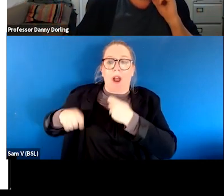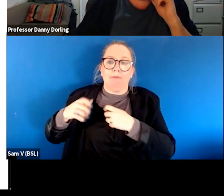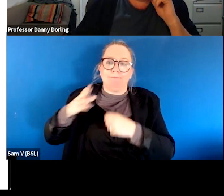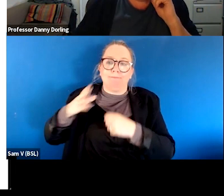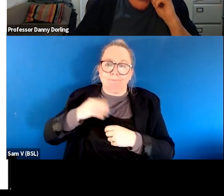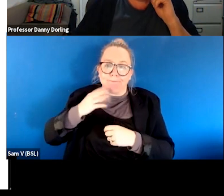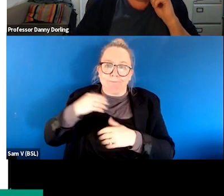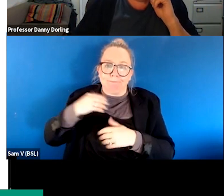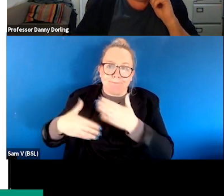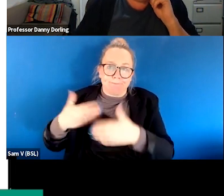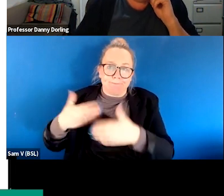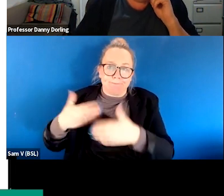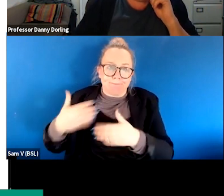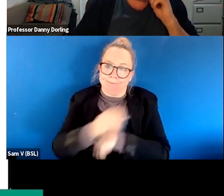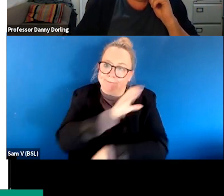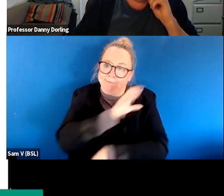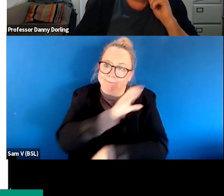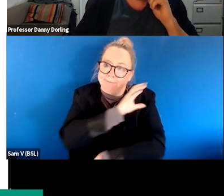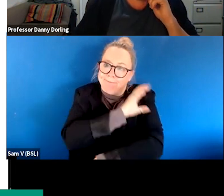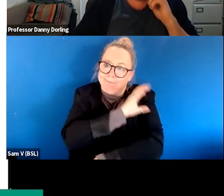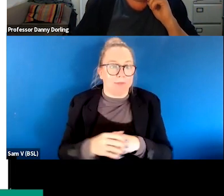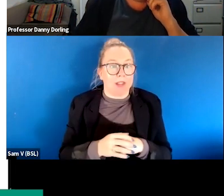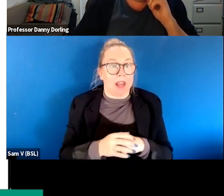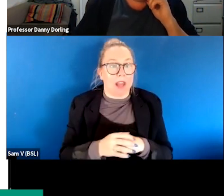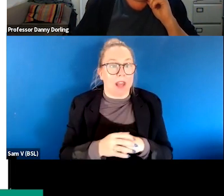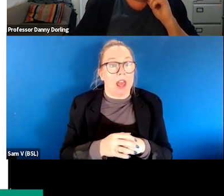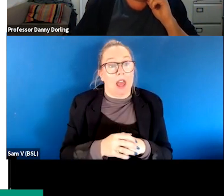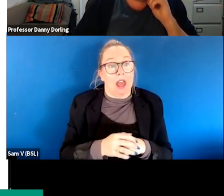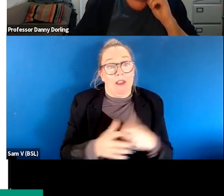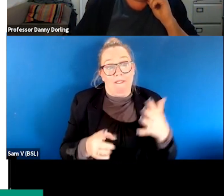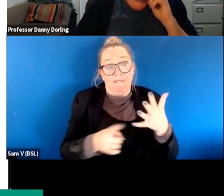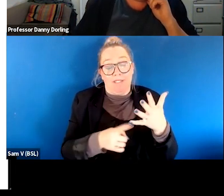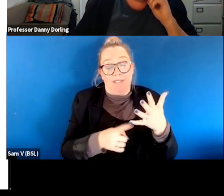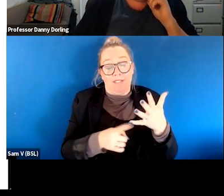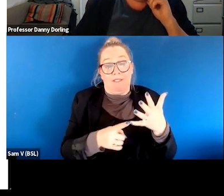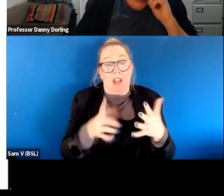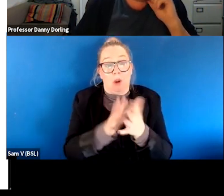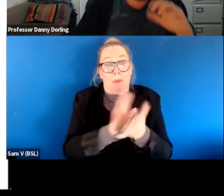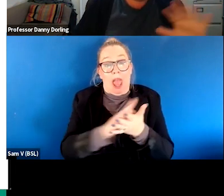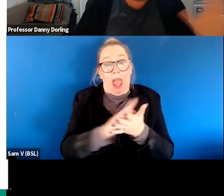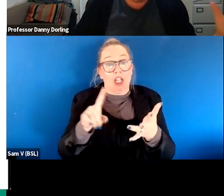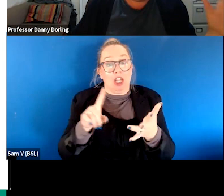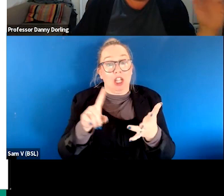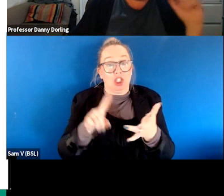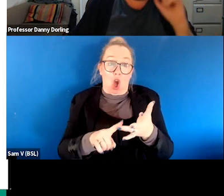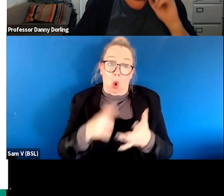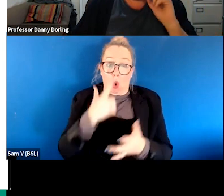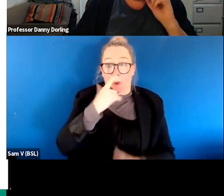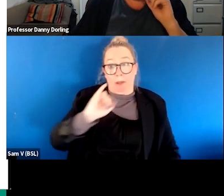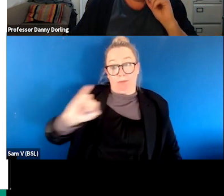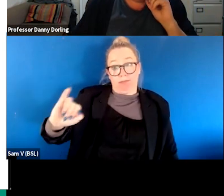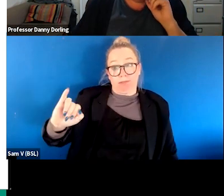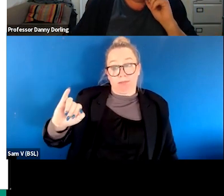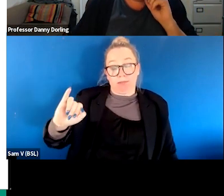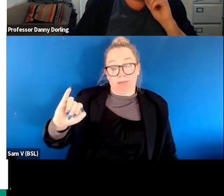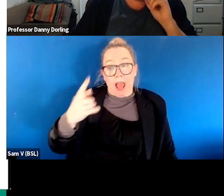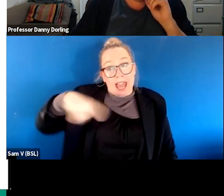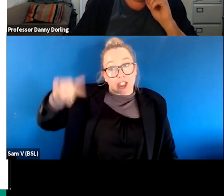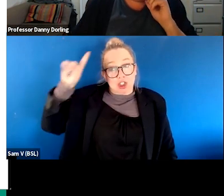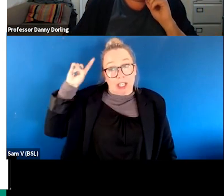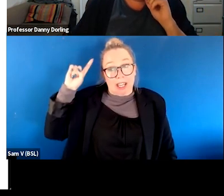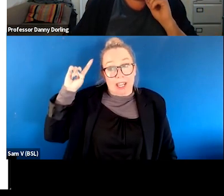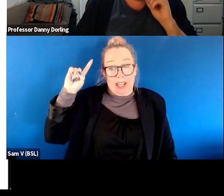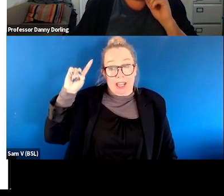General of the WHO may have been wrong to compare this to a war. It was a year ago, remember, when he said